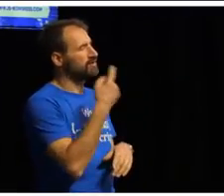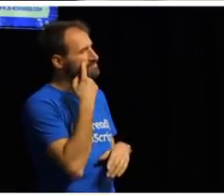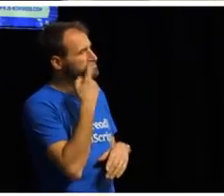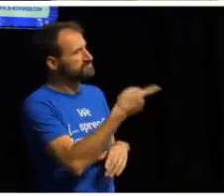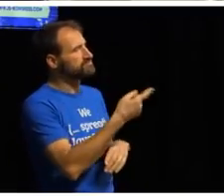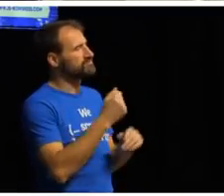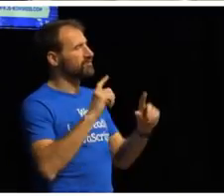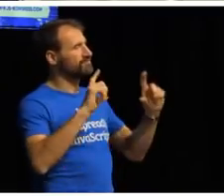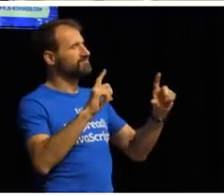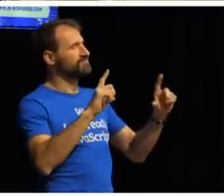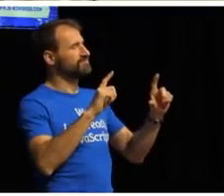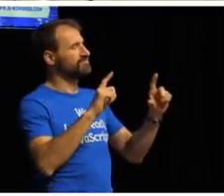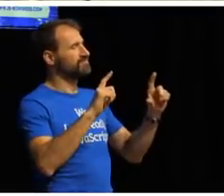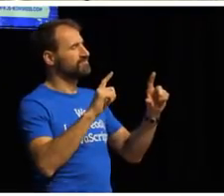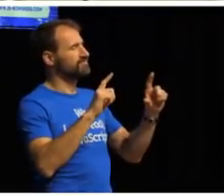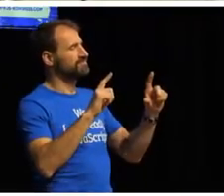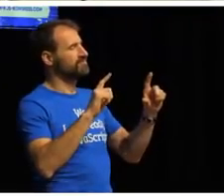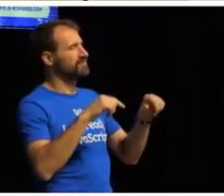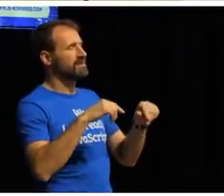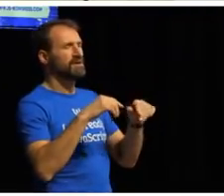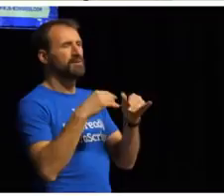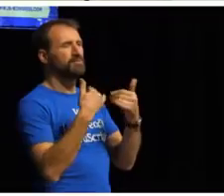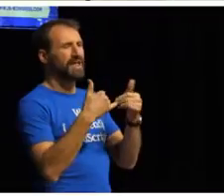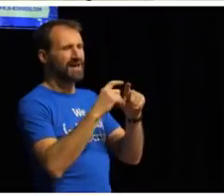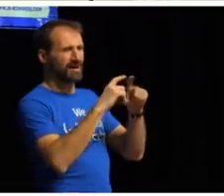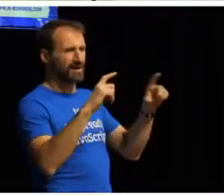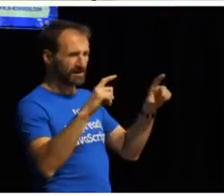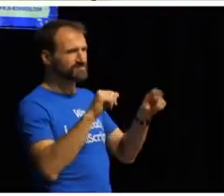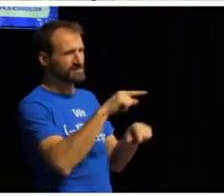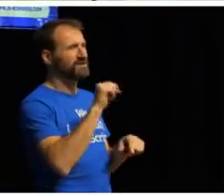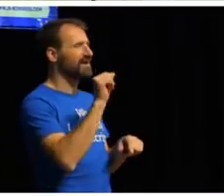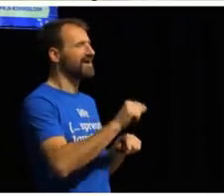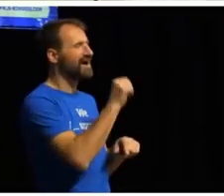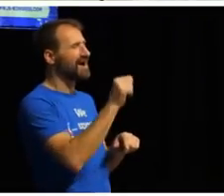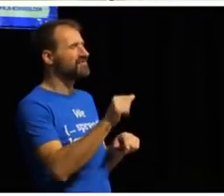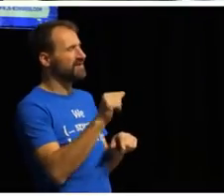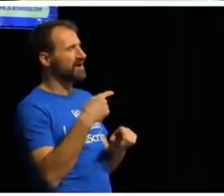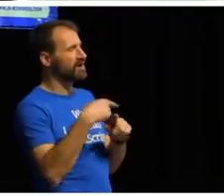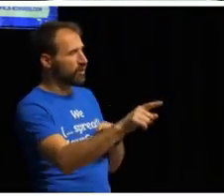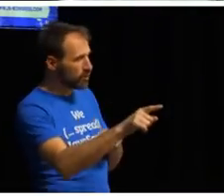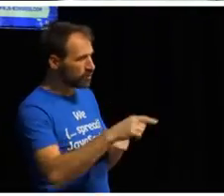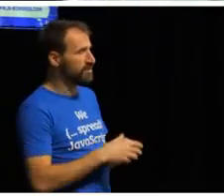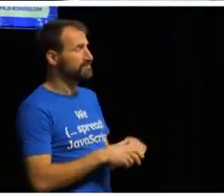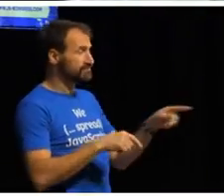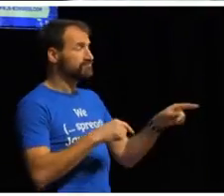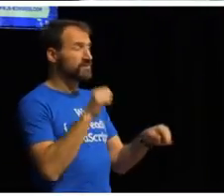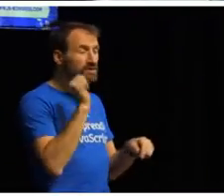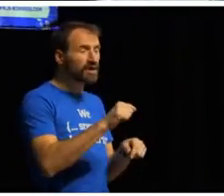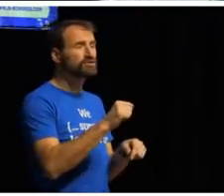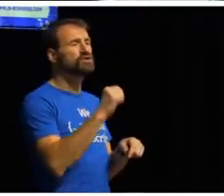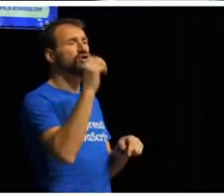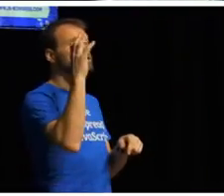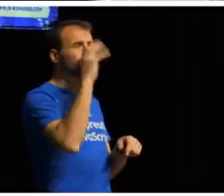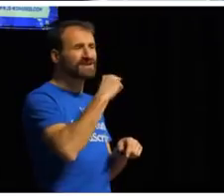Lisa Dole. The machine called AlphaGo, also using machine learning. And then you can also use it to colorize your black and white